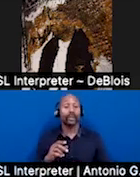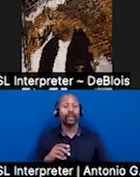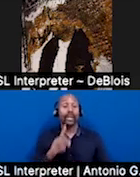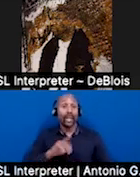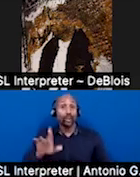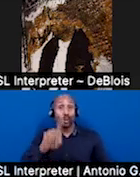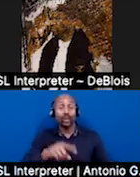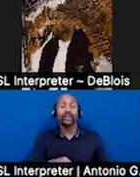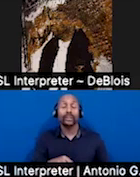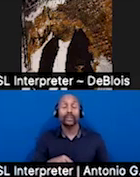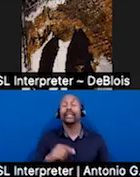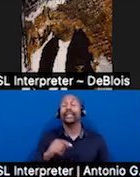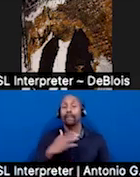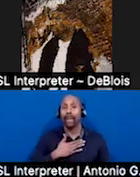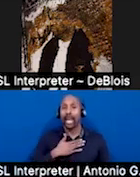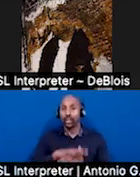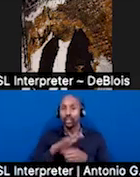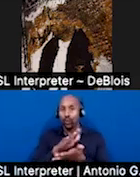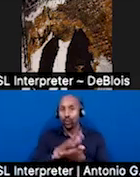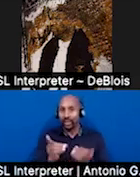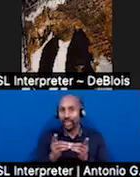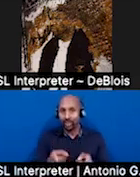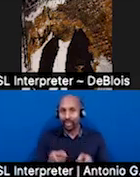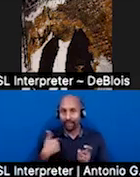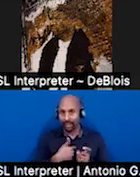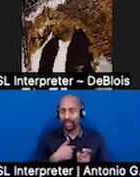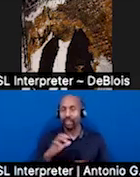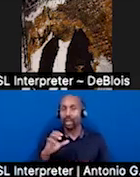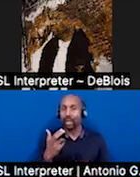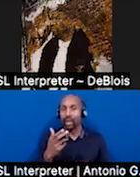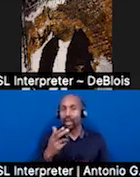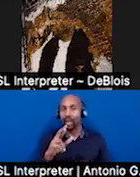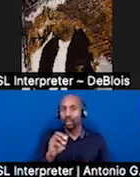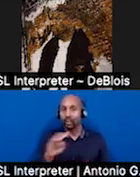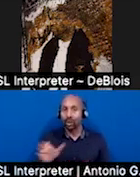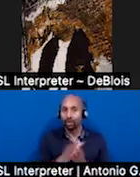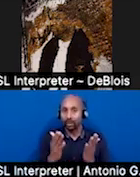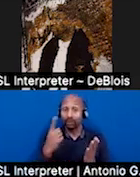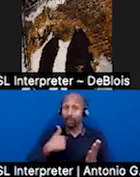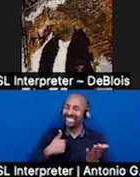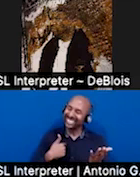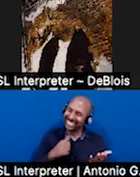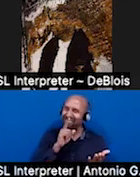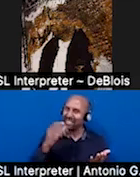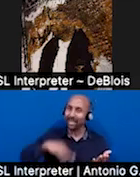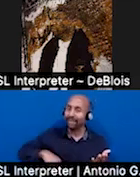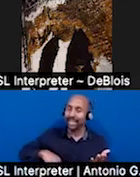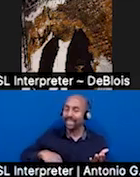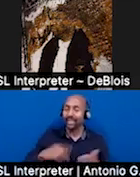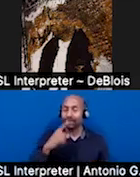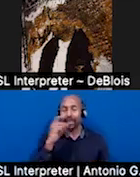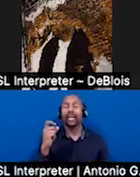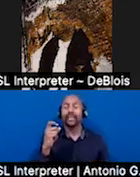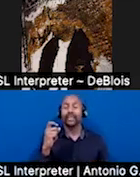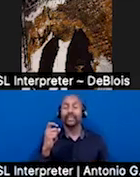provided with Chromebooks, and the Chromebooks are not necessarily very beneficial to me because the way